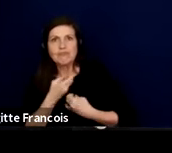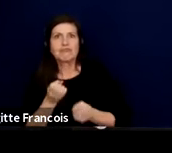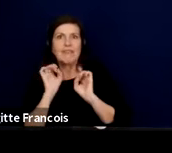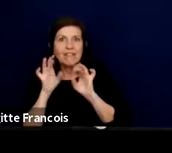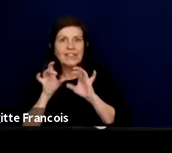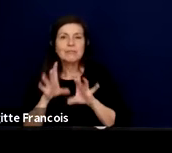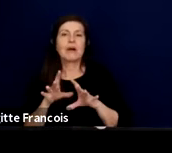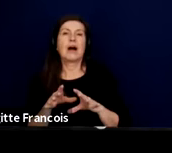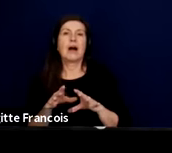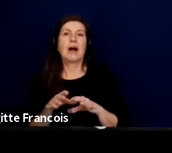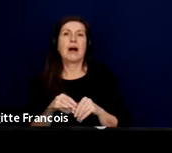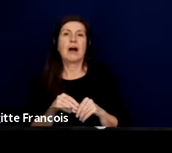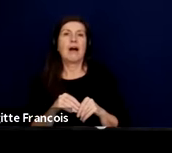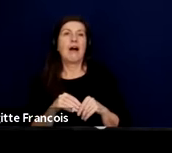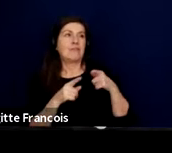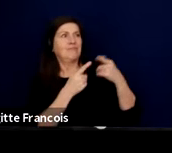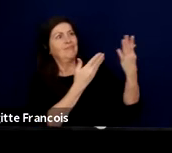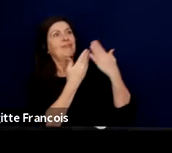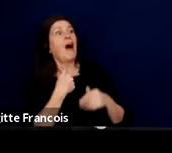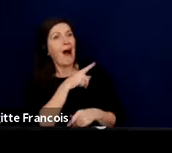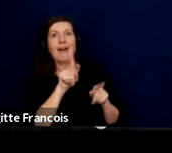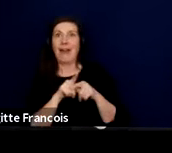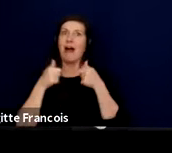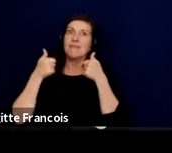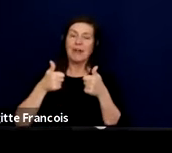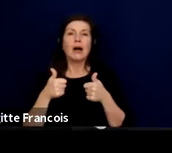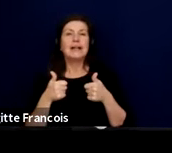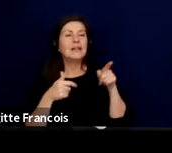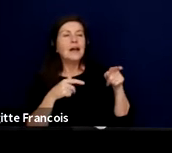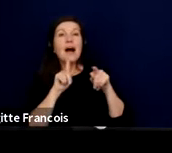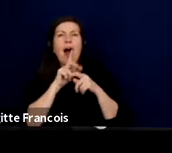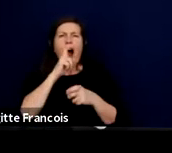not the marginalized ones or the ones that are hard to get